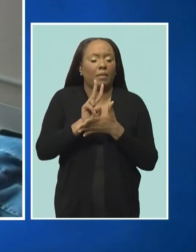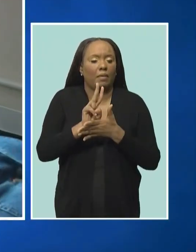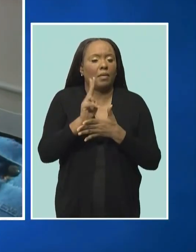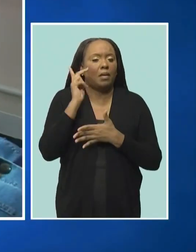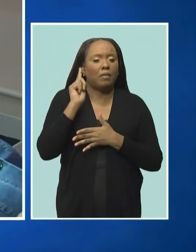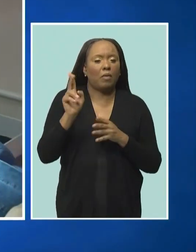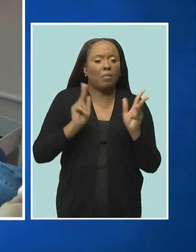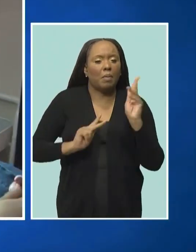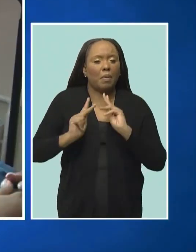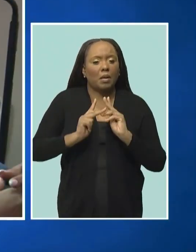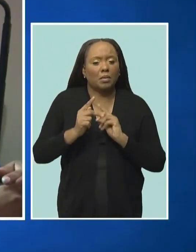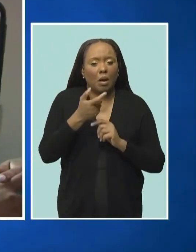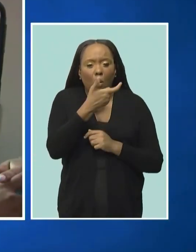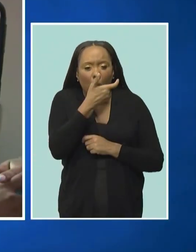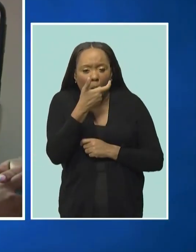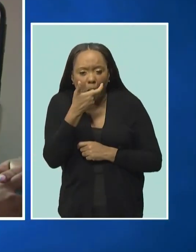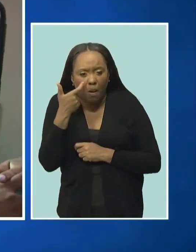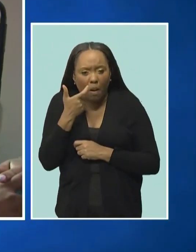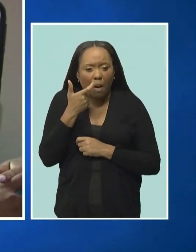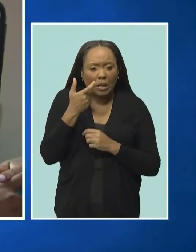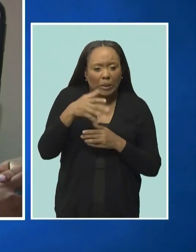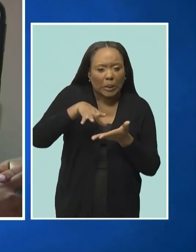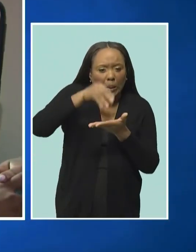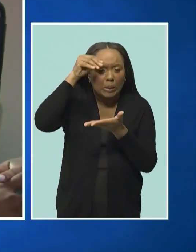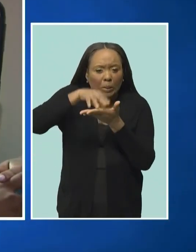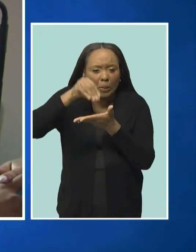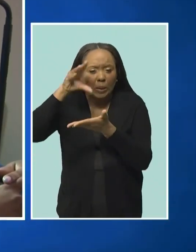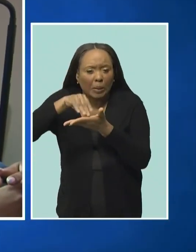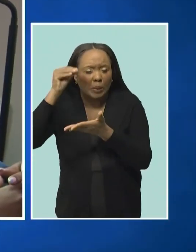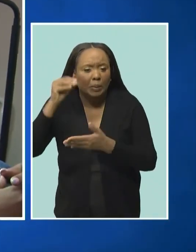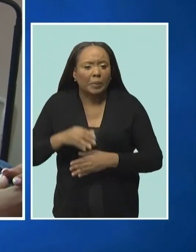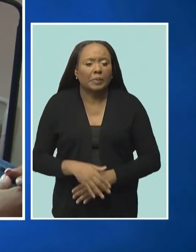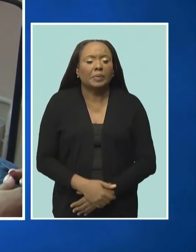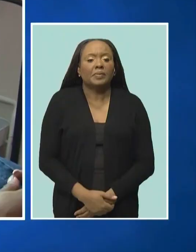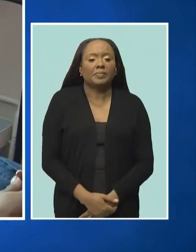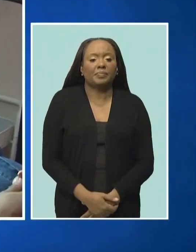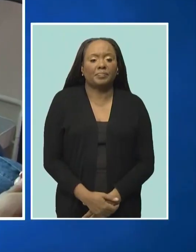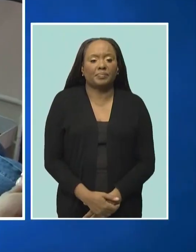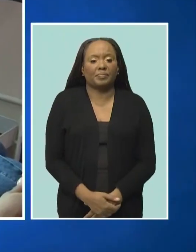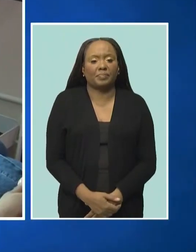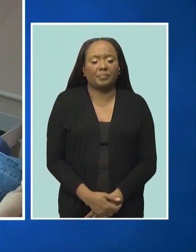education. Trevor Thorpe for the Yes Business Report.